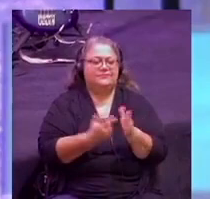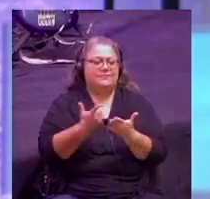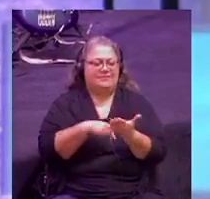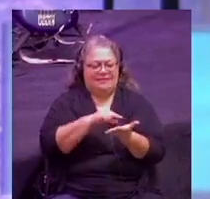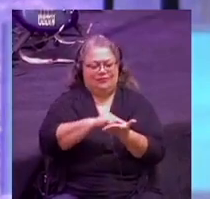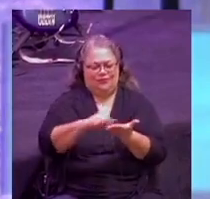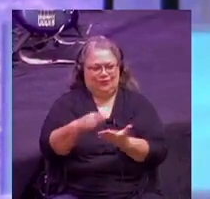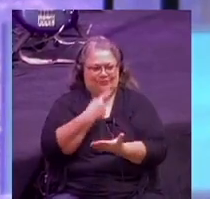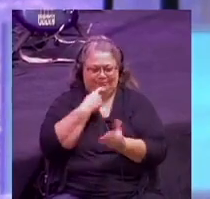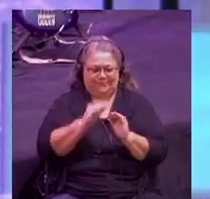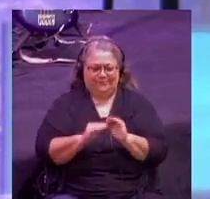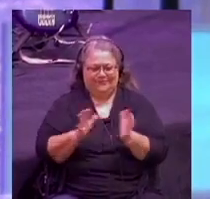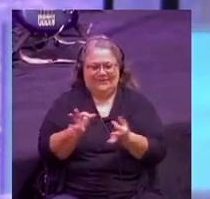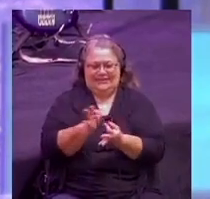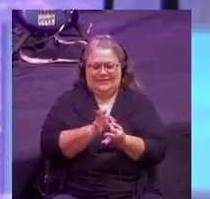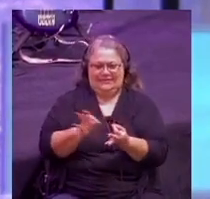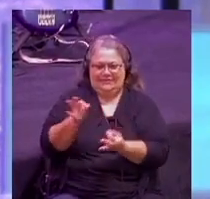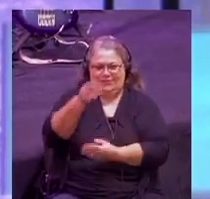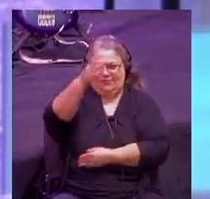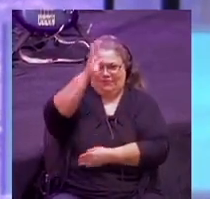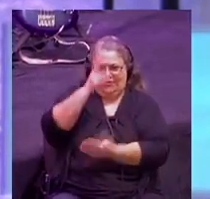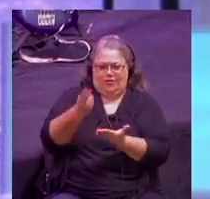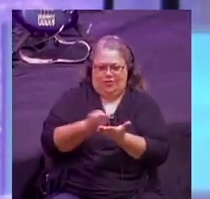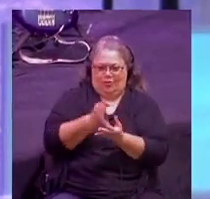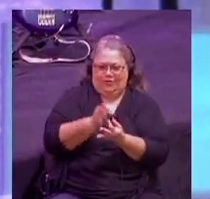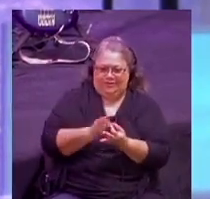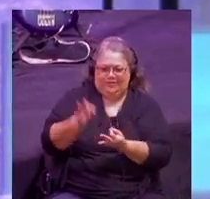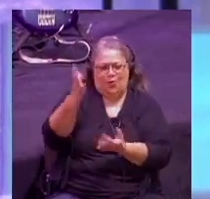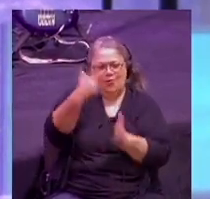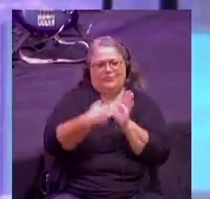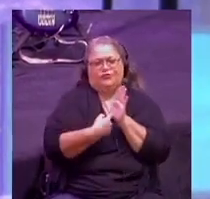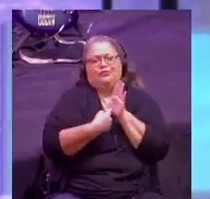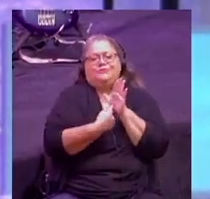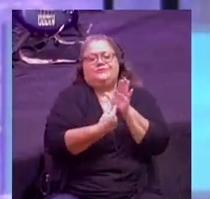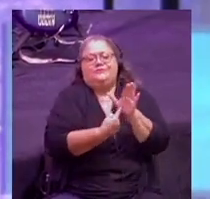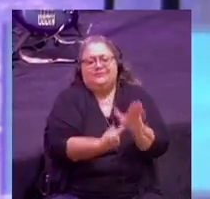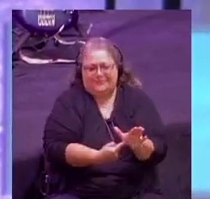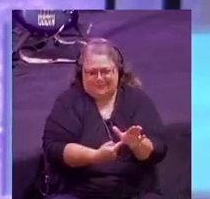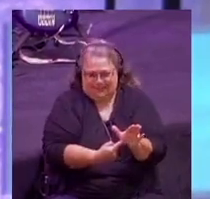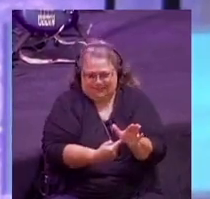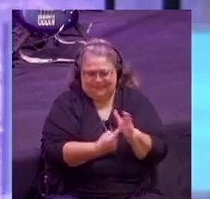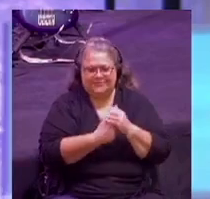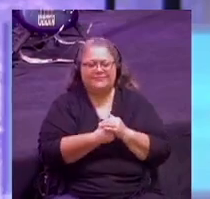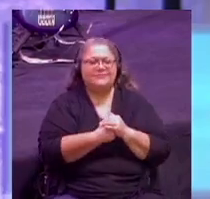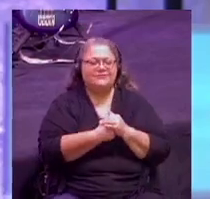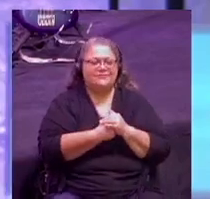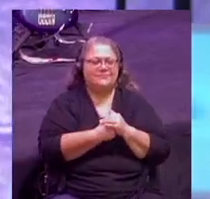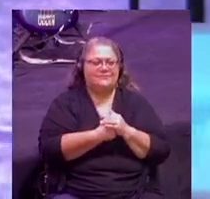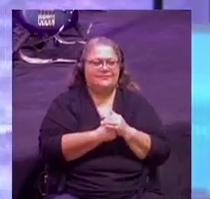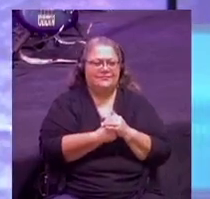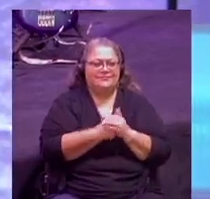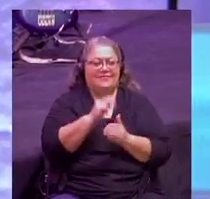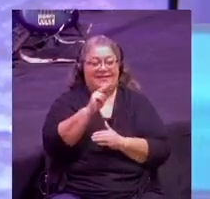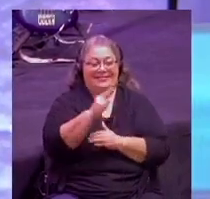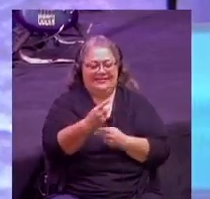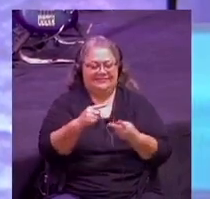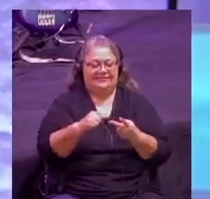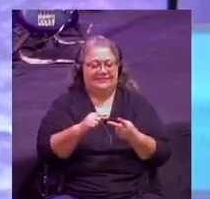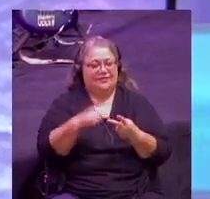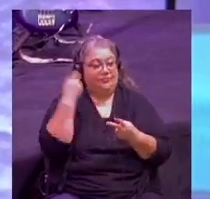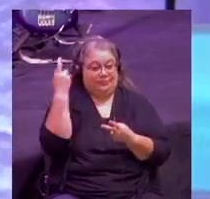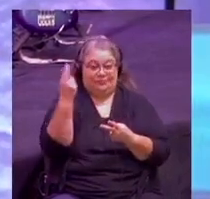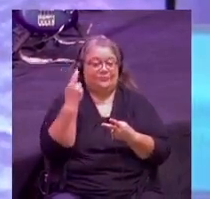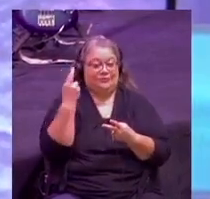Scripture says. The Spirit of God, the Holy Spirit, wants to reveal these things to you. The second purpose of the Holy